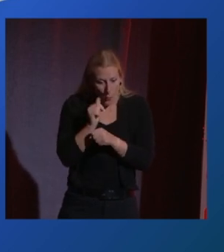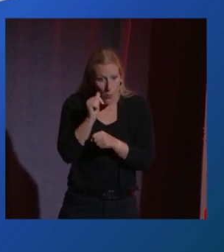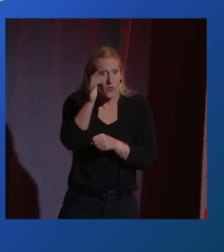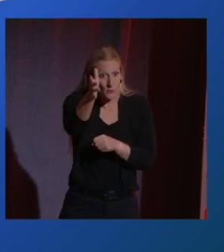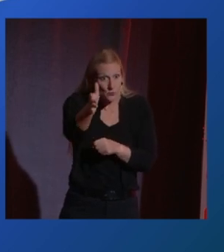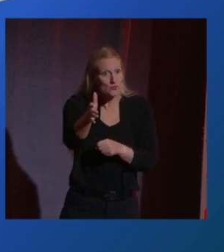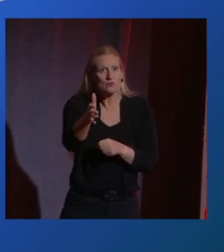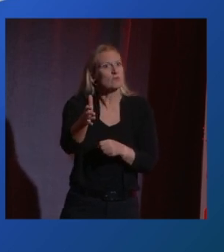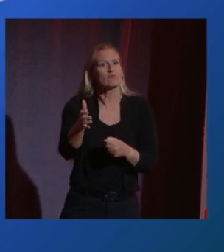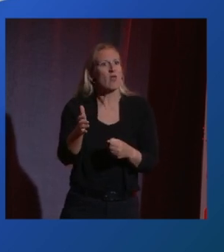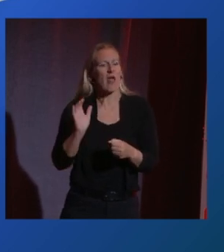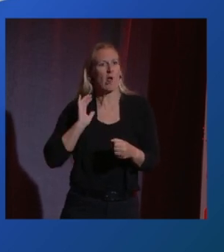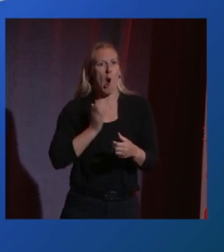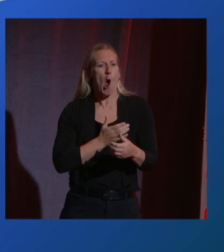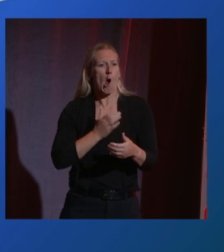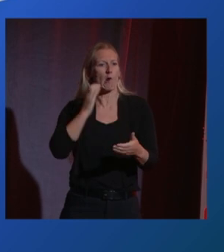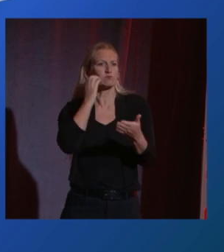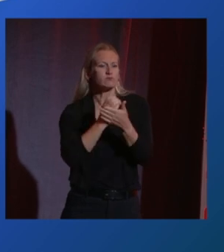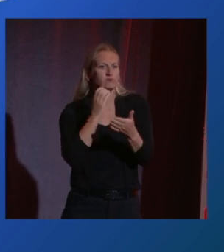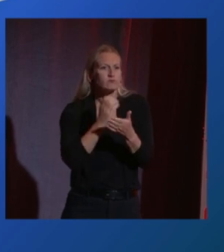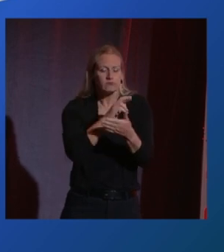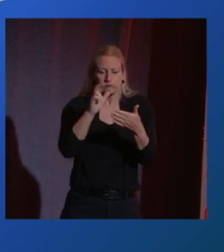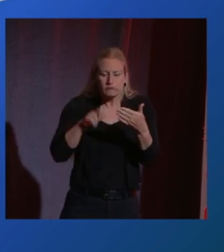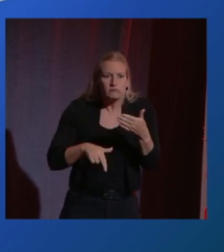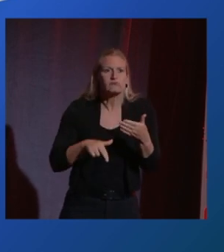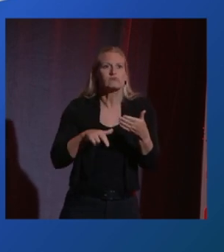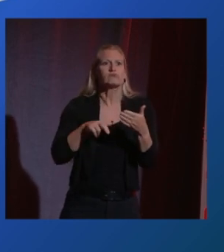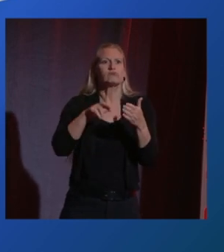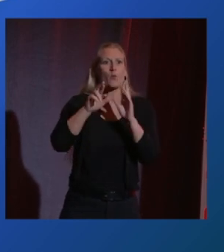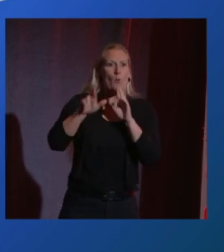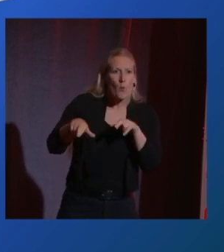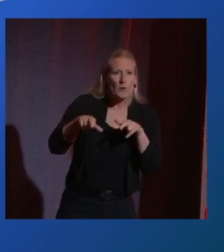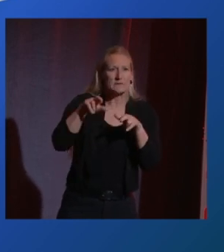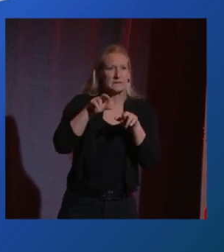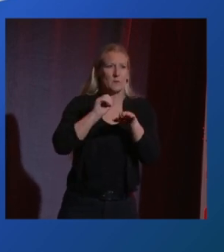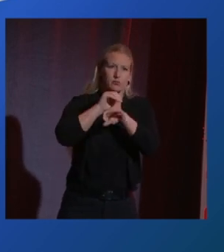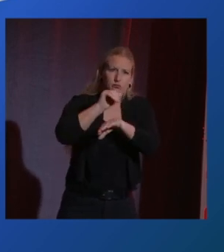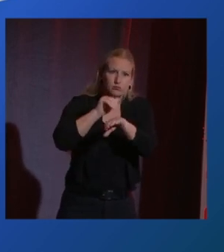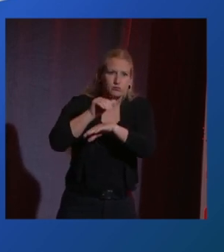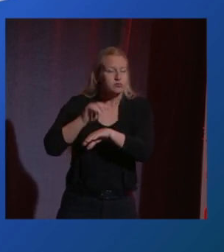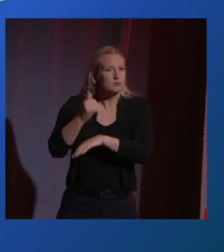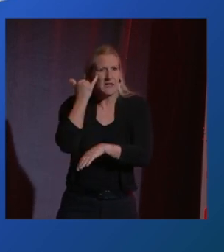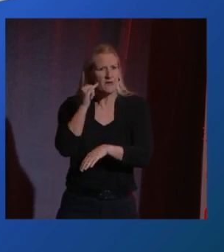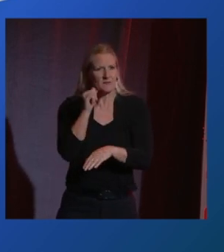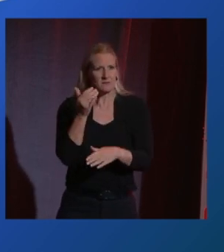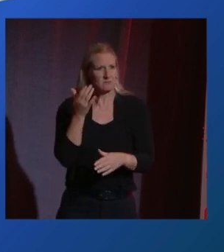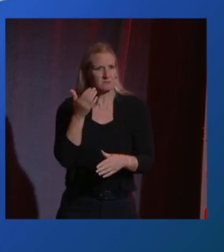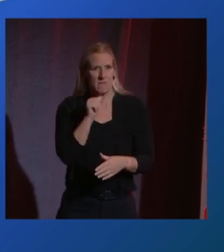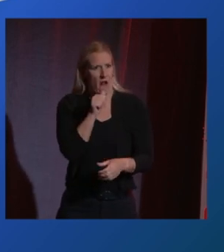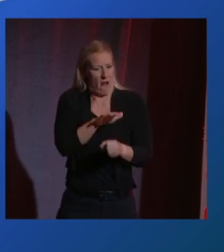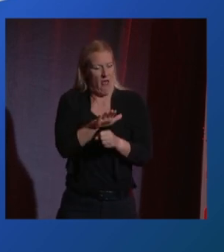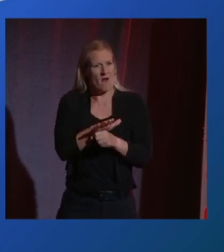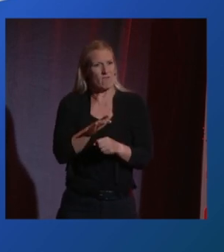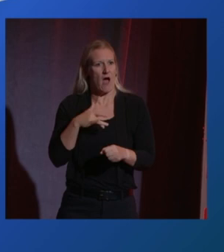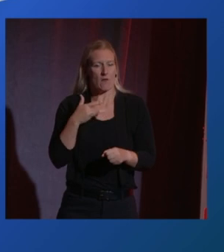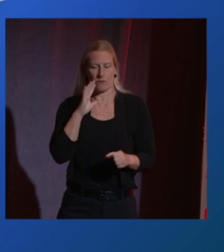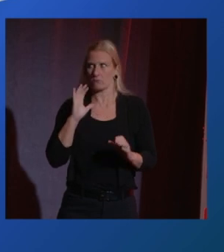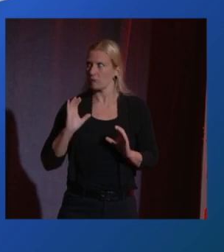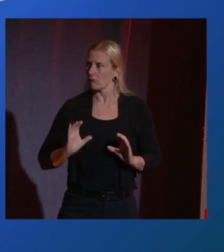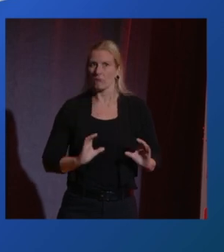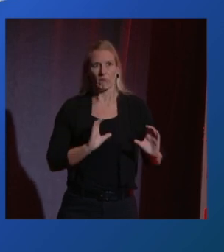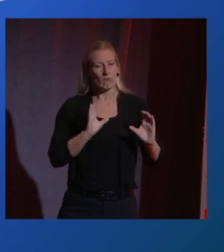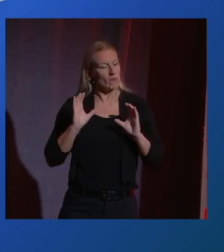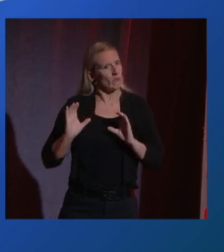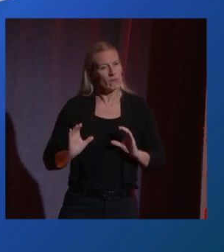numbers of geodesists and people who understand geomatics and people who understand this sign uh and understand the